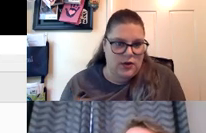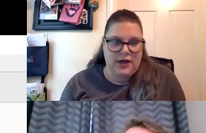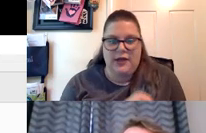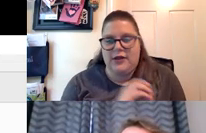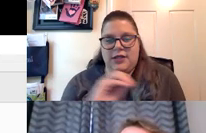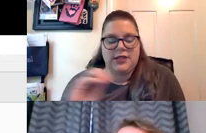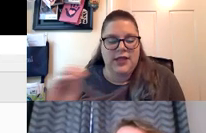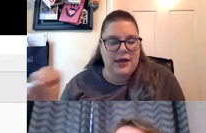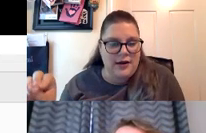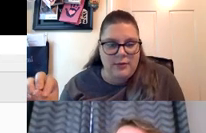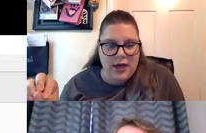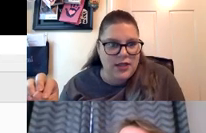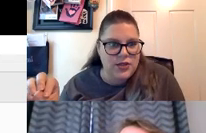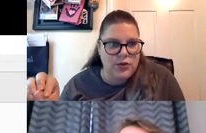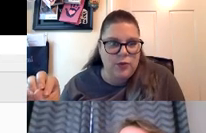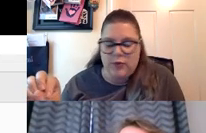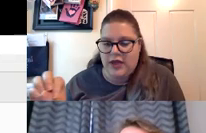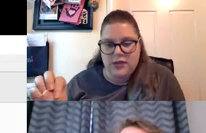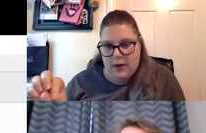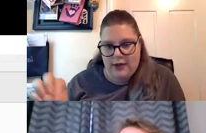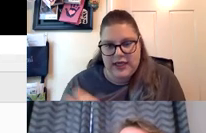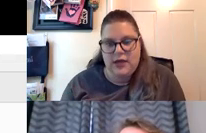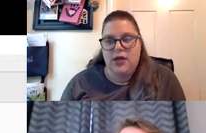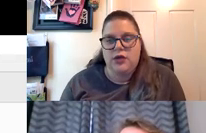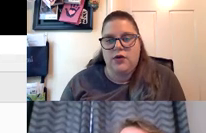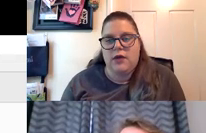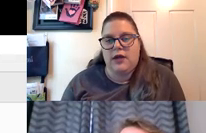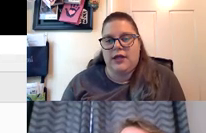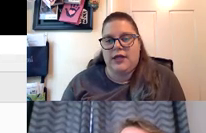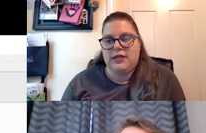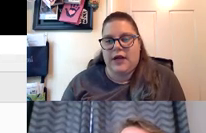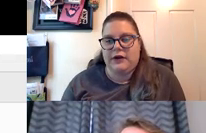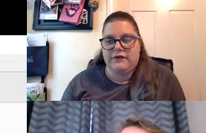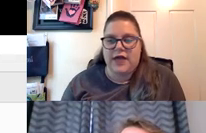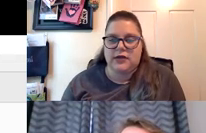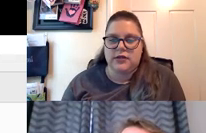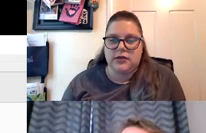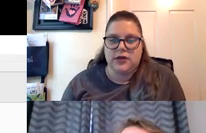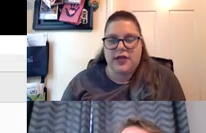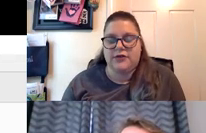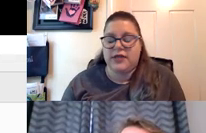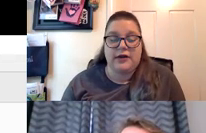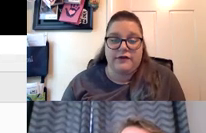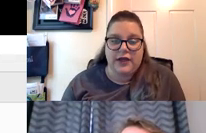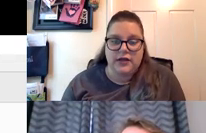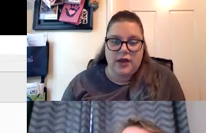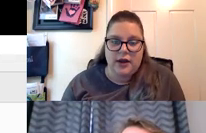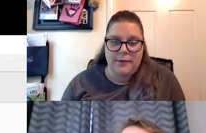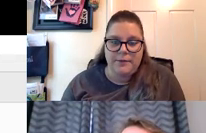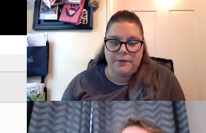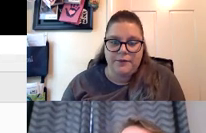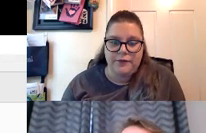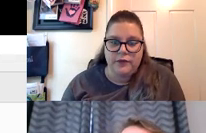your story. That doesn't add any meaning to things around it. You can mark that as a decorative text or a decorative figure,